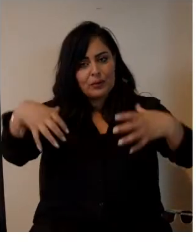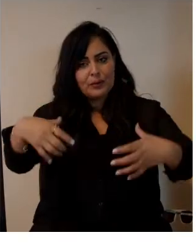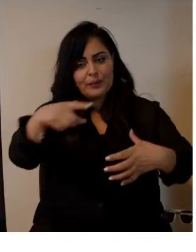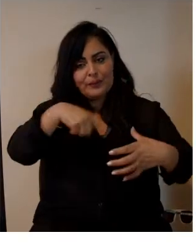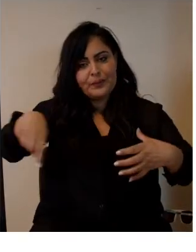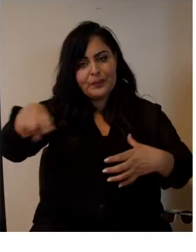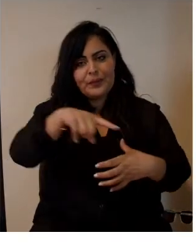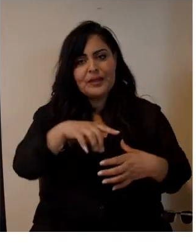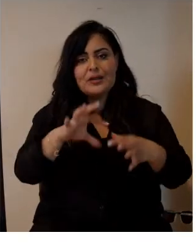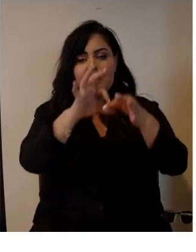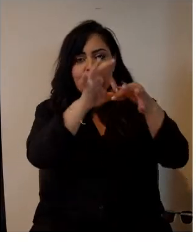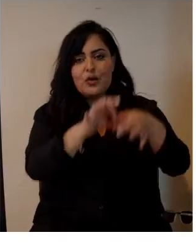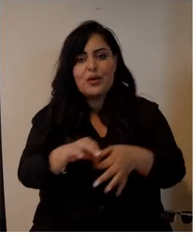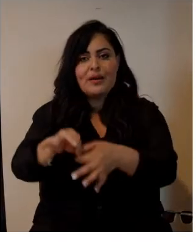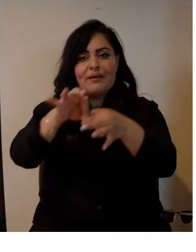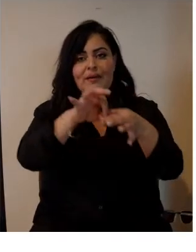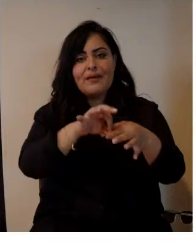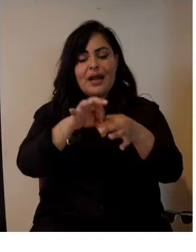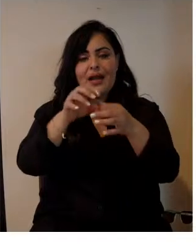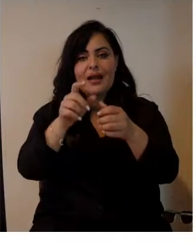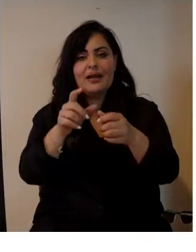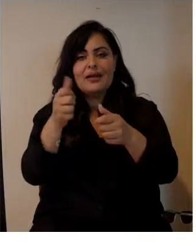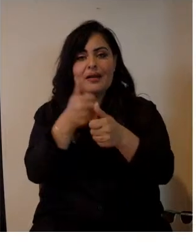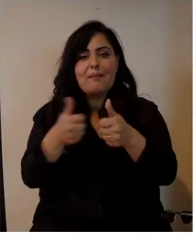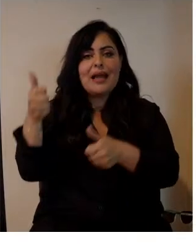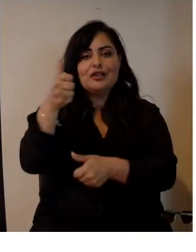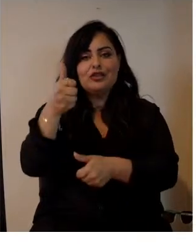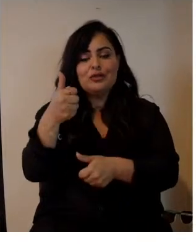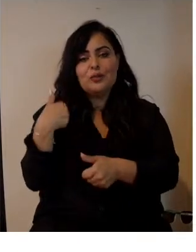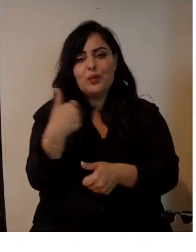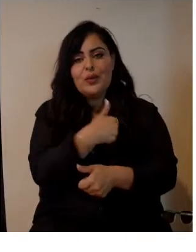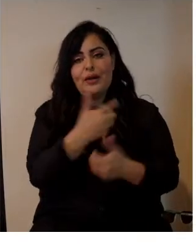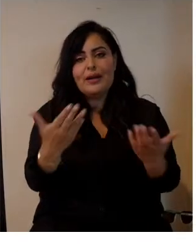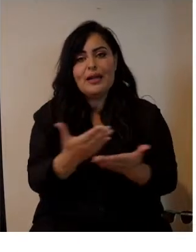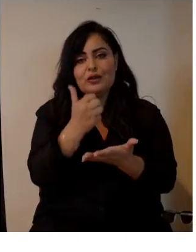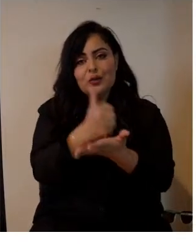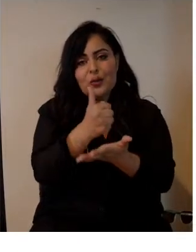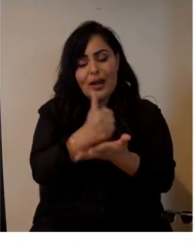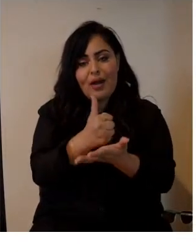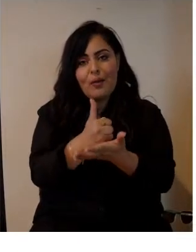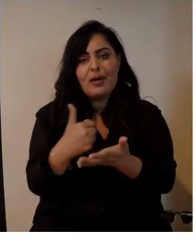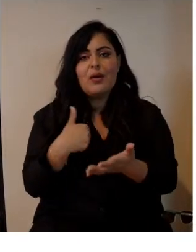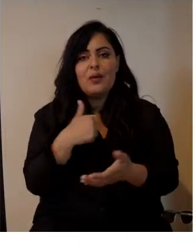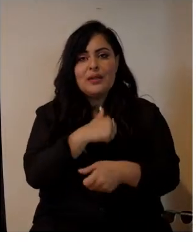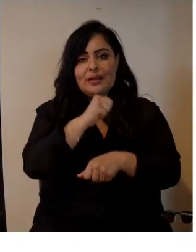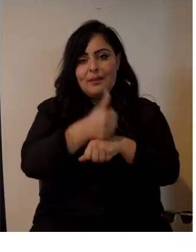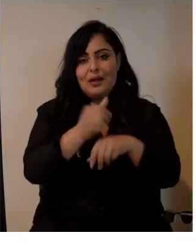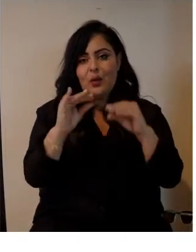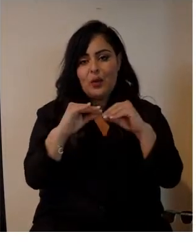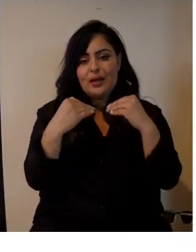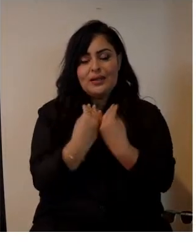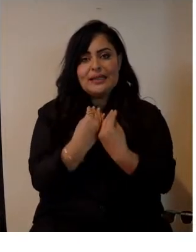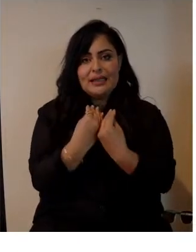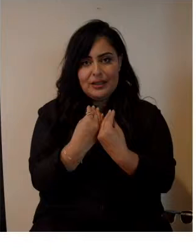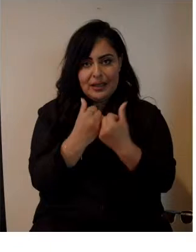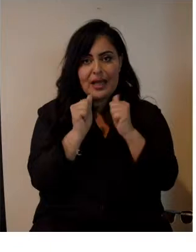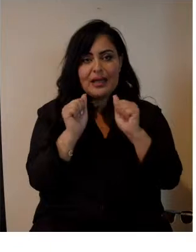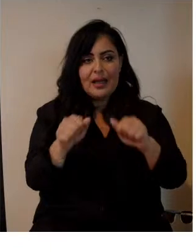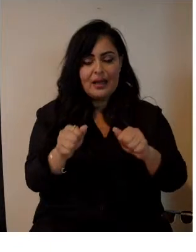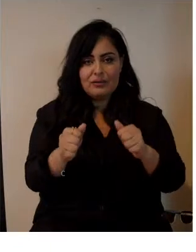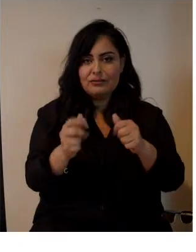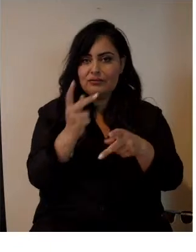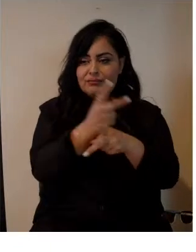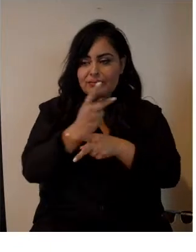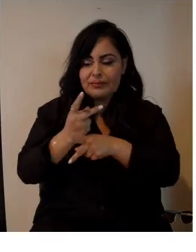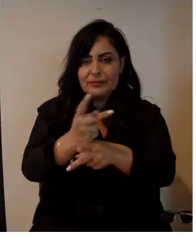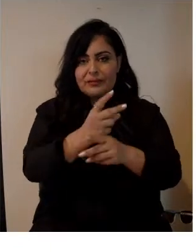and speaking for the Unified Commanders, we are here to help. We put together an organization that can get a lot done, and